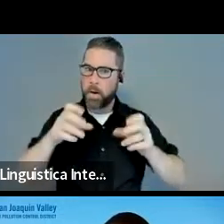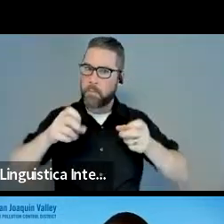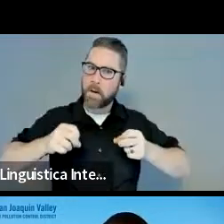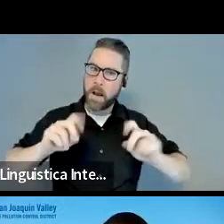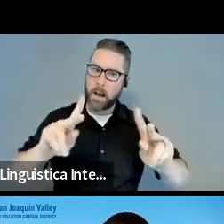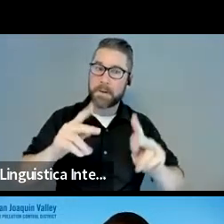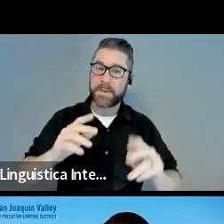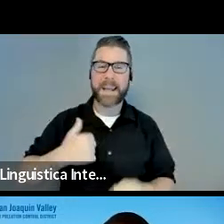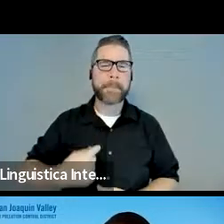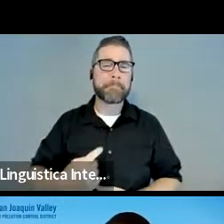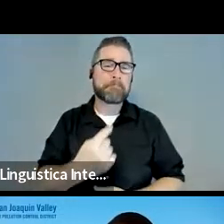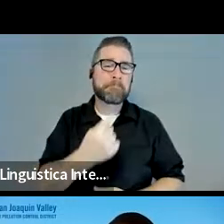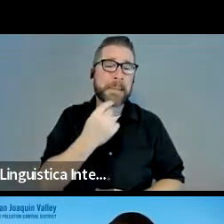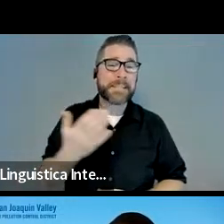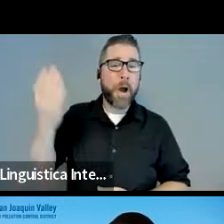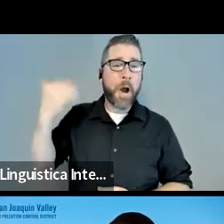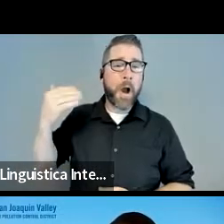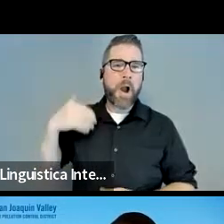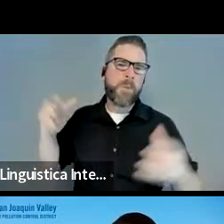I'm glad it happened.